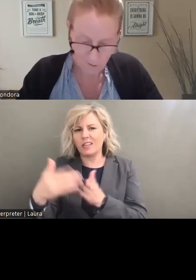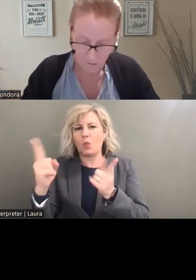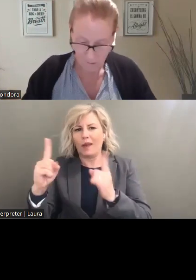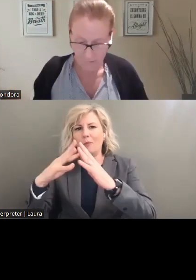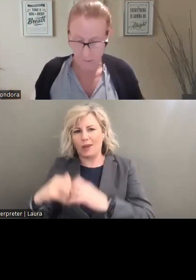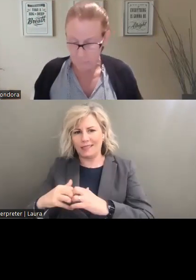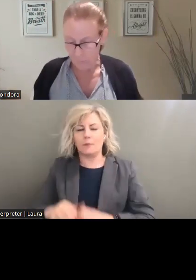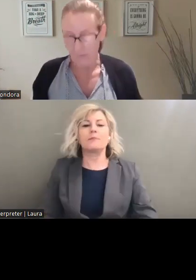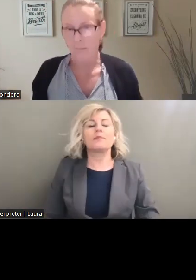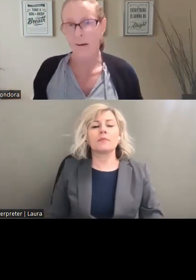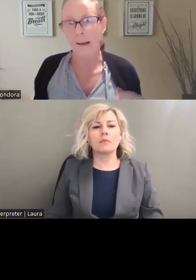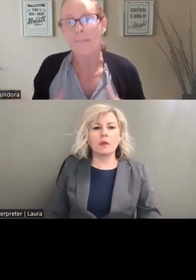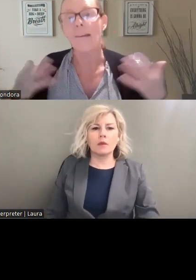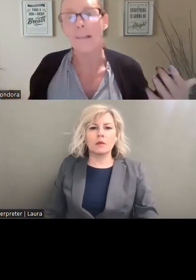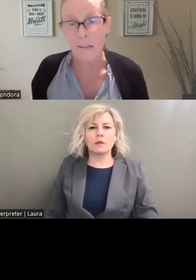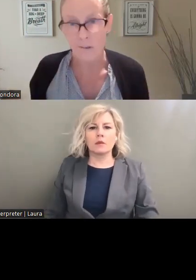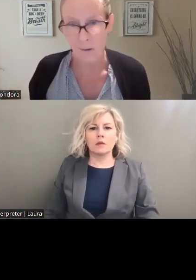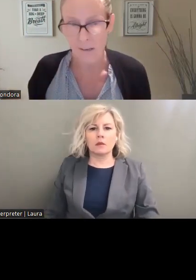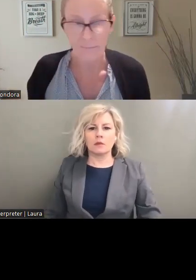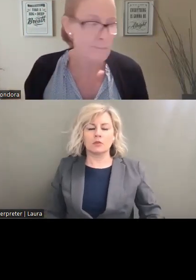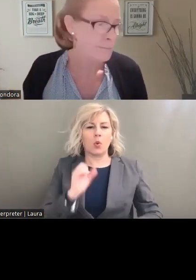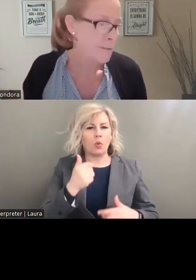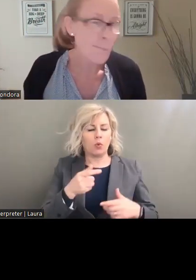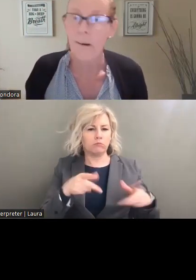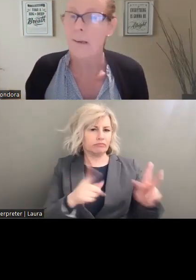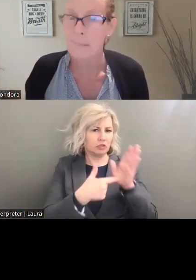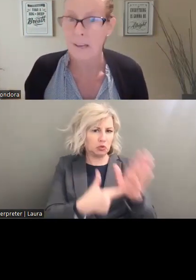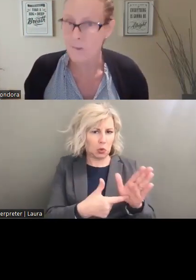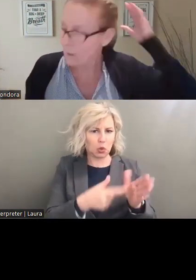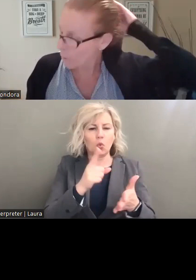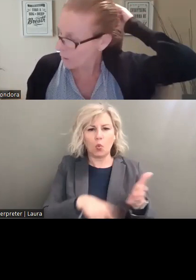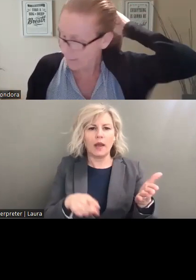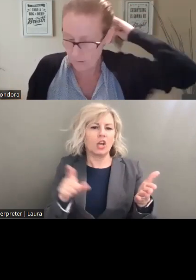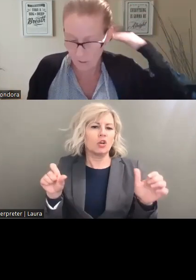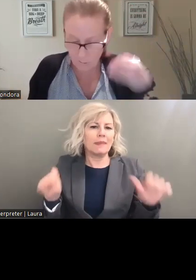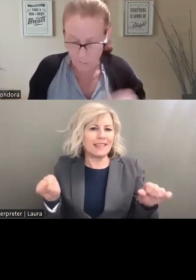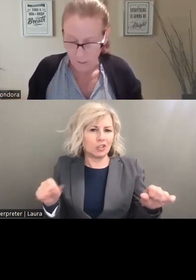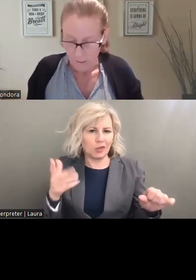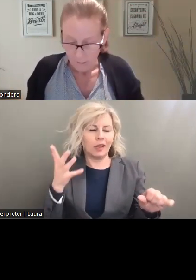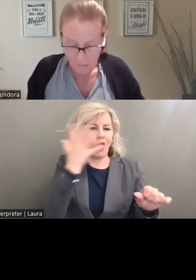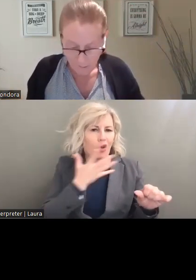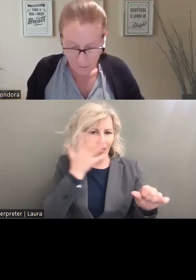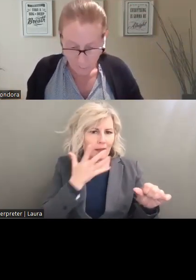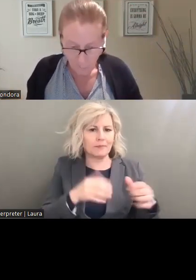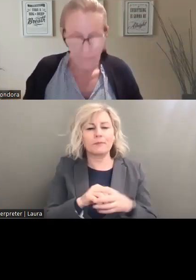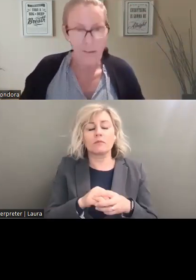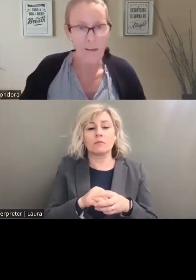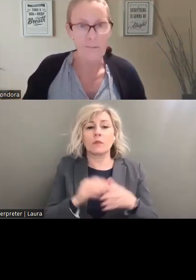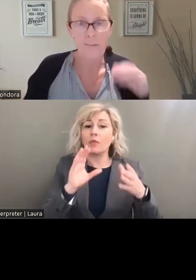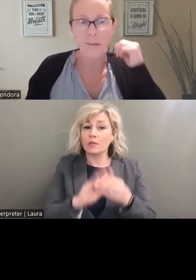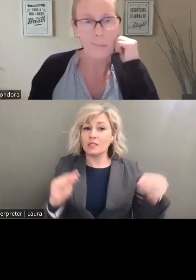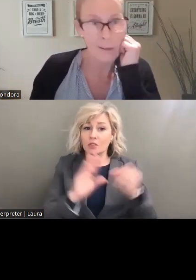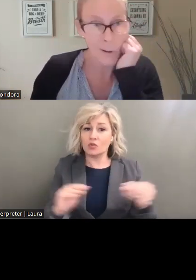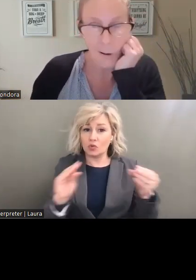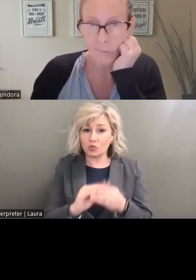just finish this last component where I kind of illustrate what it could potentially look like. So this is the story